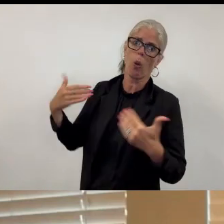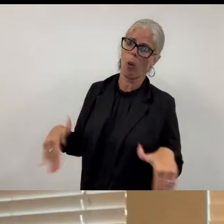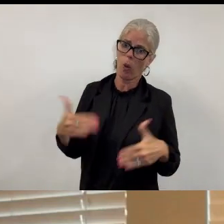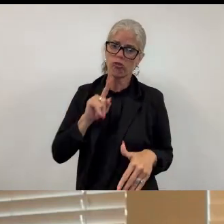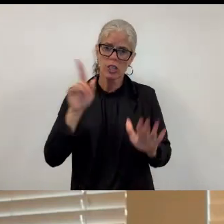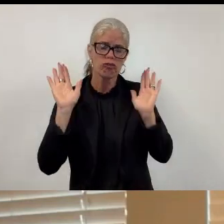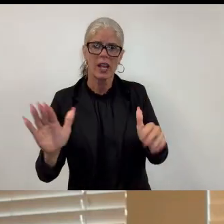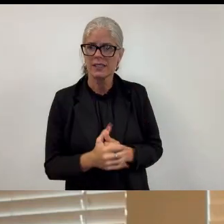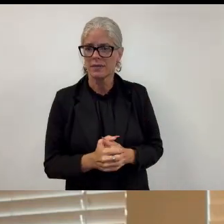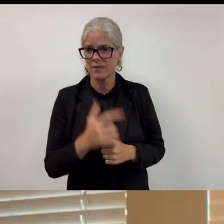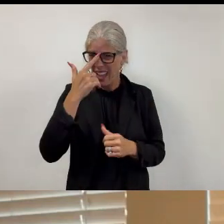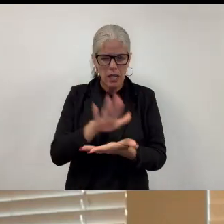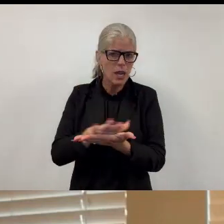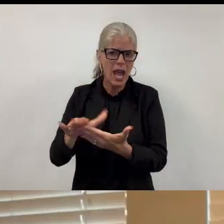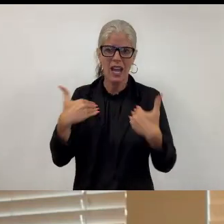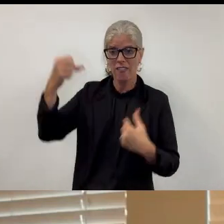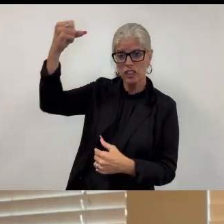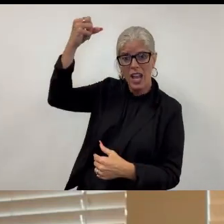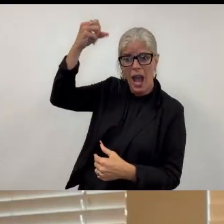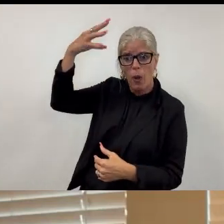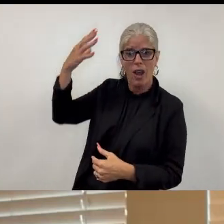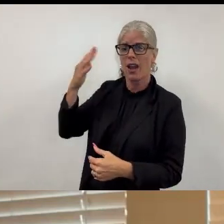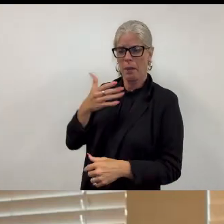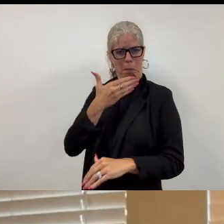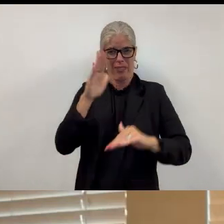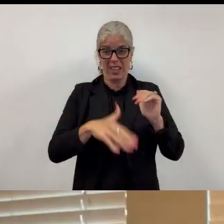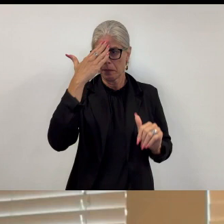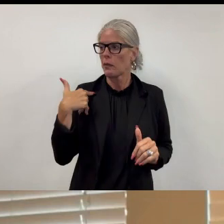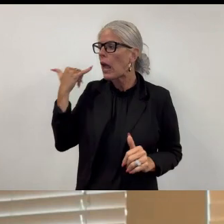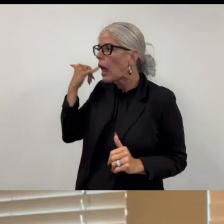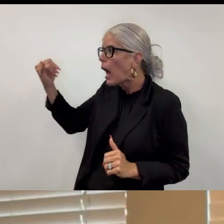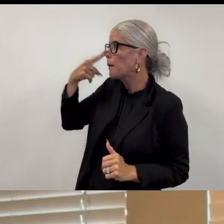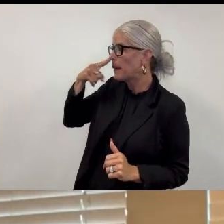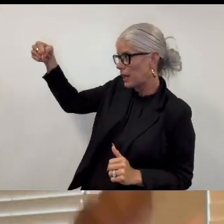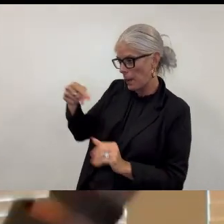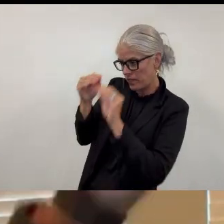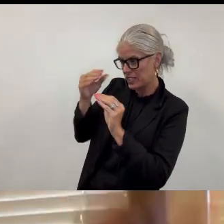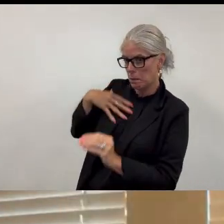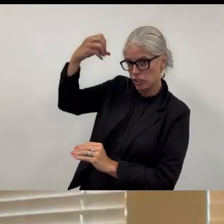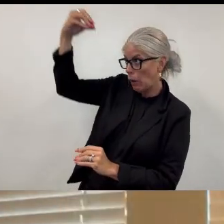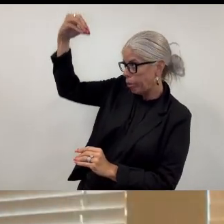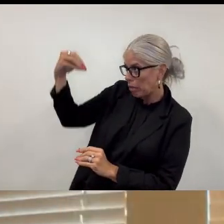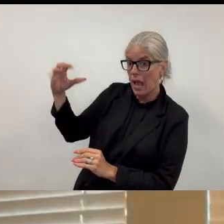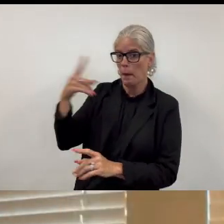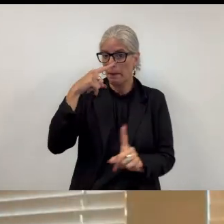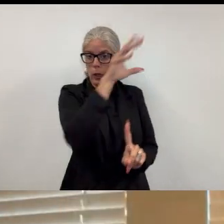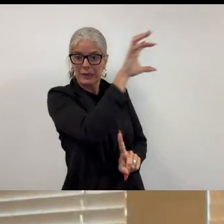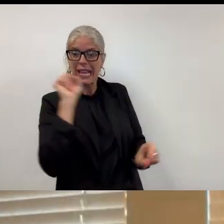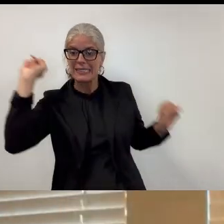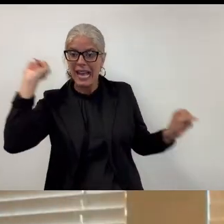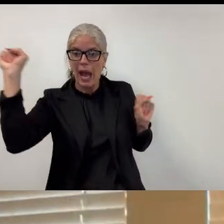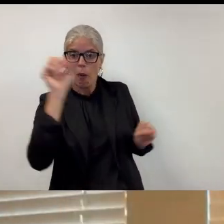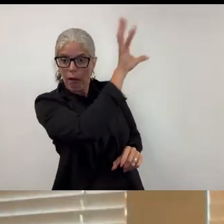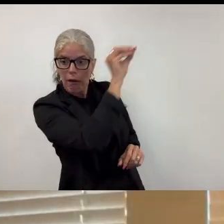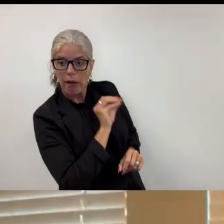users, it is so incredible being able to just take a shower and not have to call down and say, hey, can you come adjust the shower